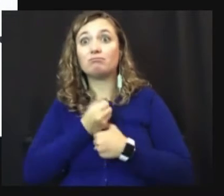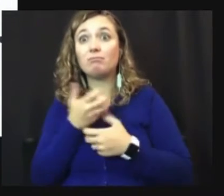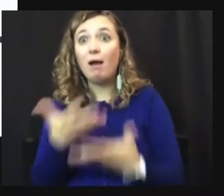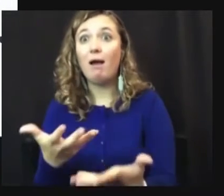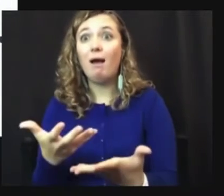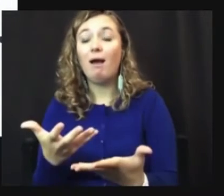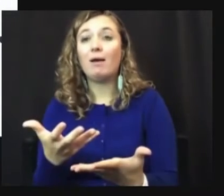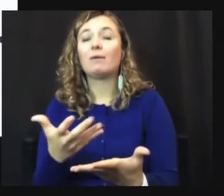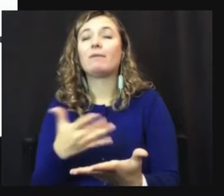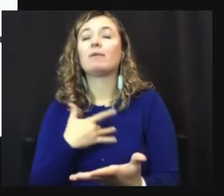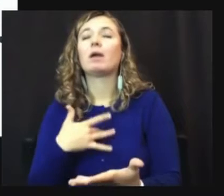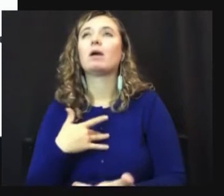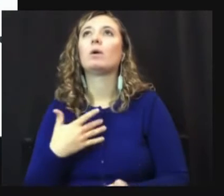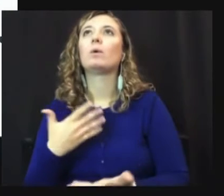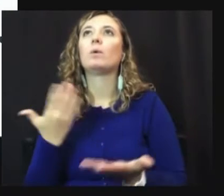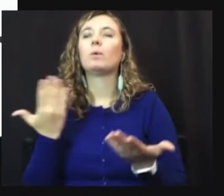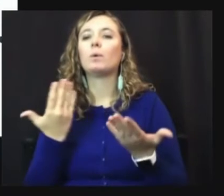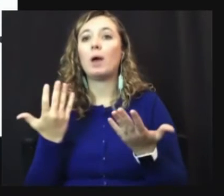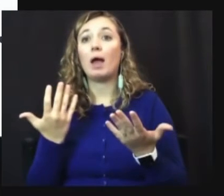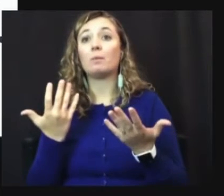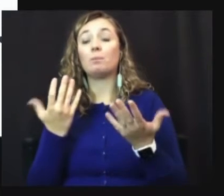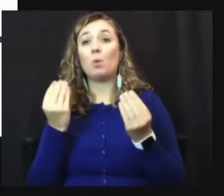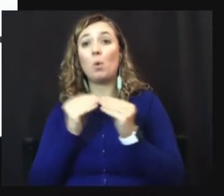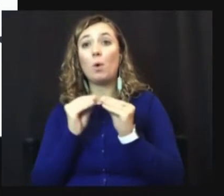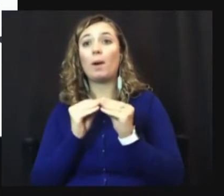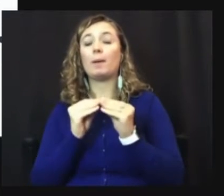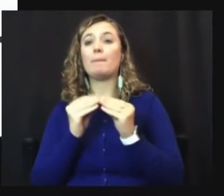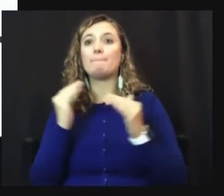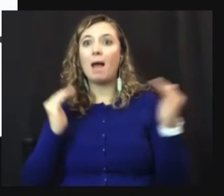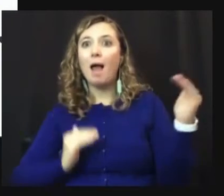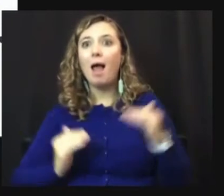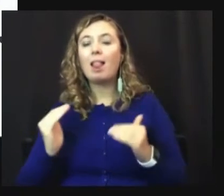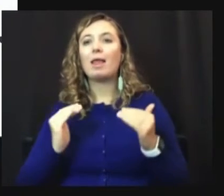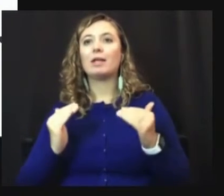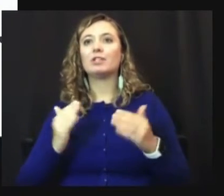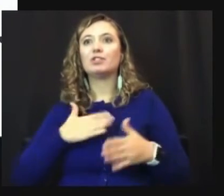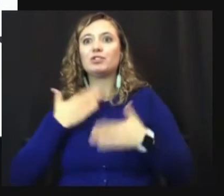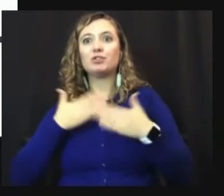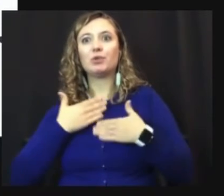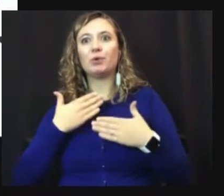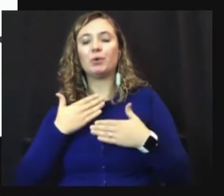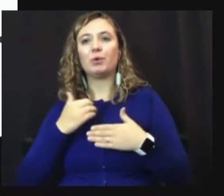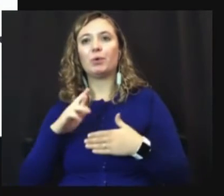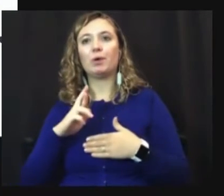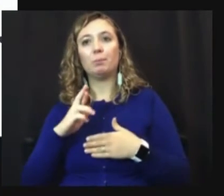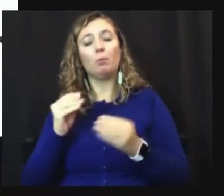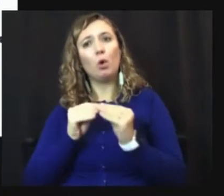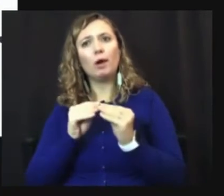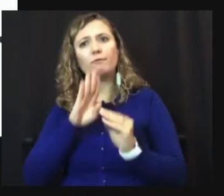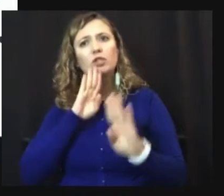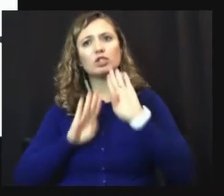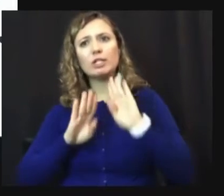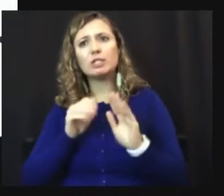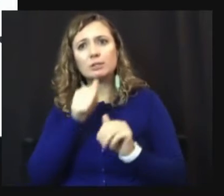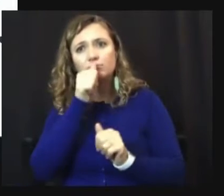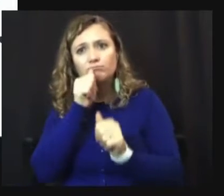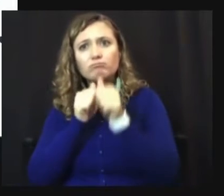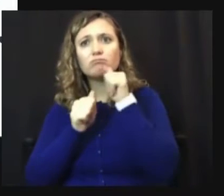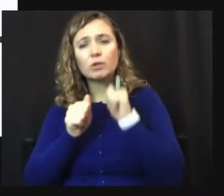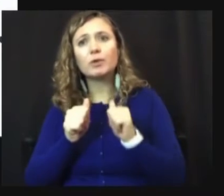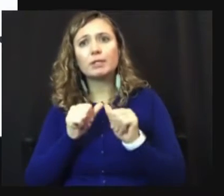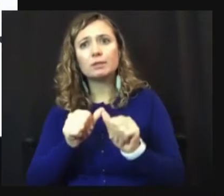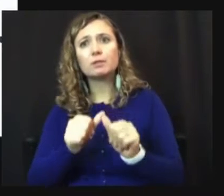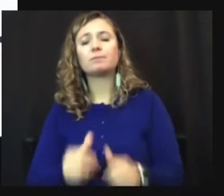so much more balance, joy, or frustration tolerance. So it's really these two sides that